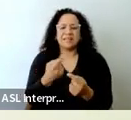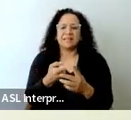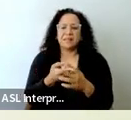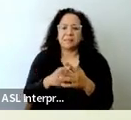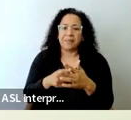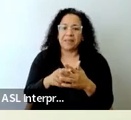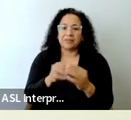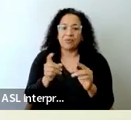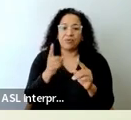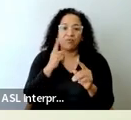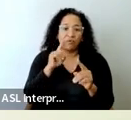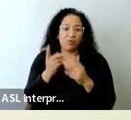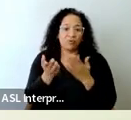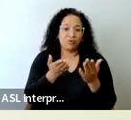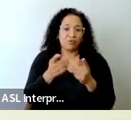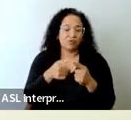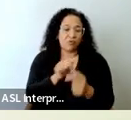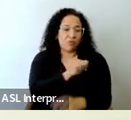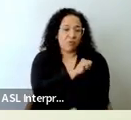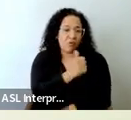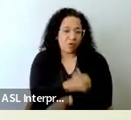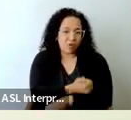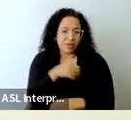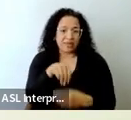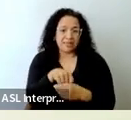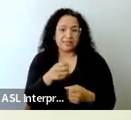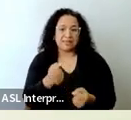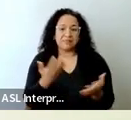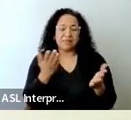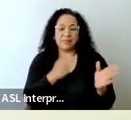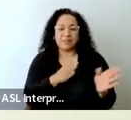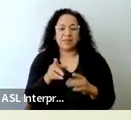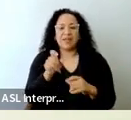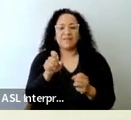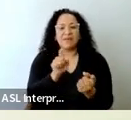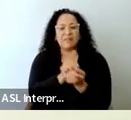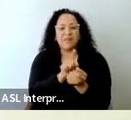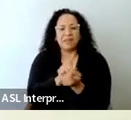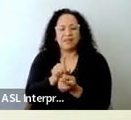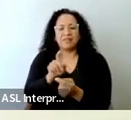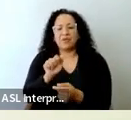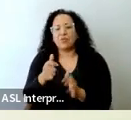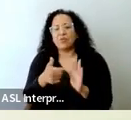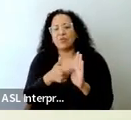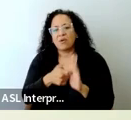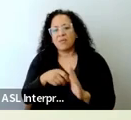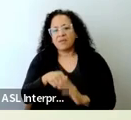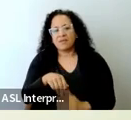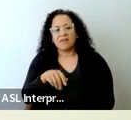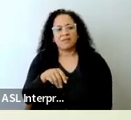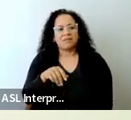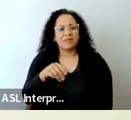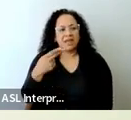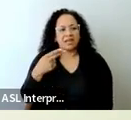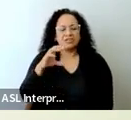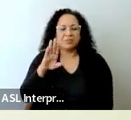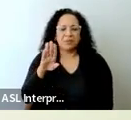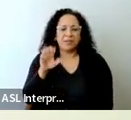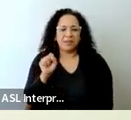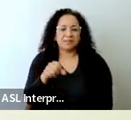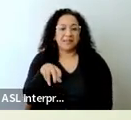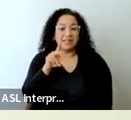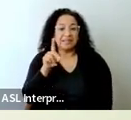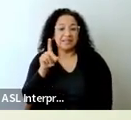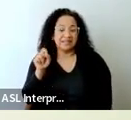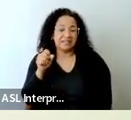In order for the service to be authorized in the spending plan, they have to meet the requirements that are listed in the HCBS. You know, DDS offered some guidance